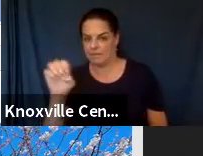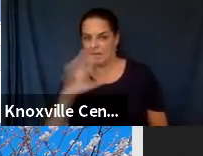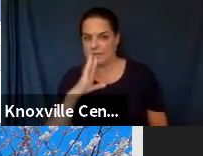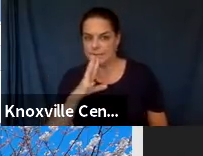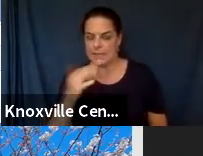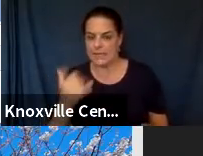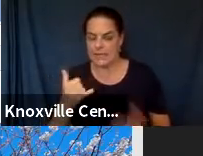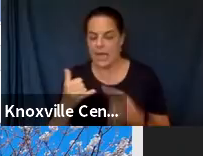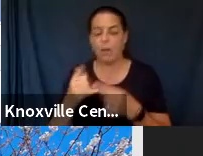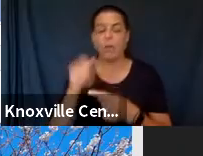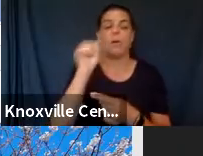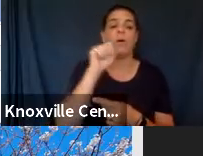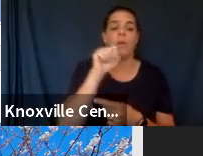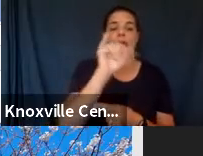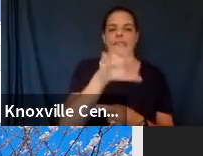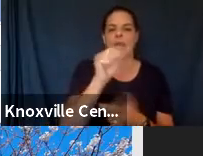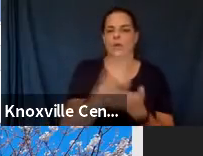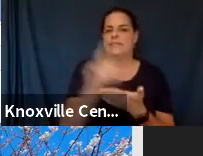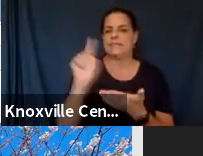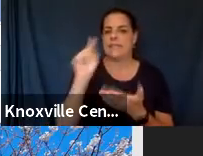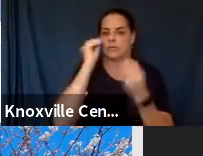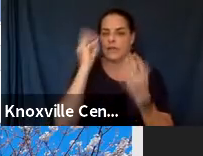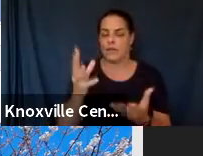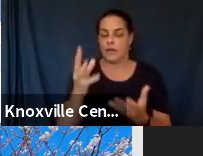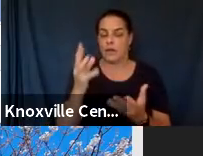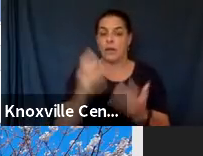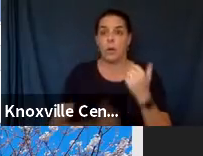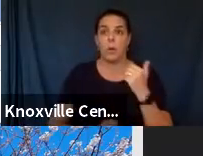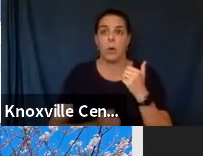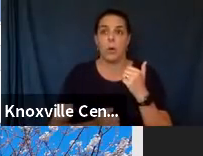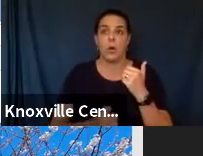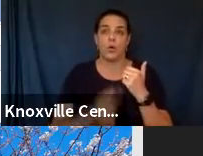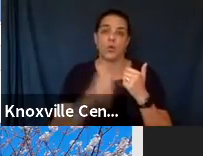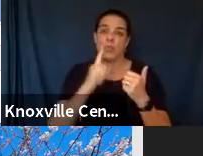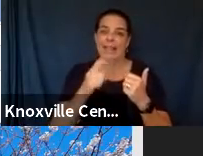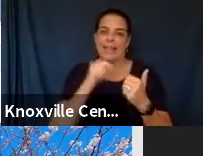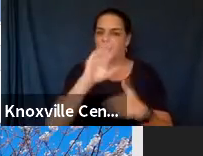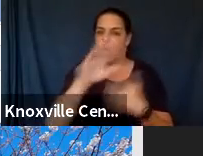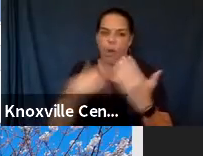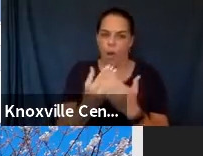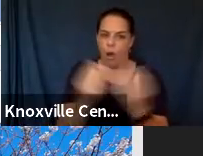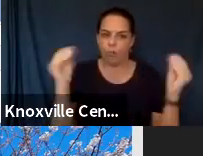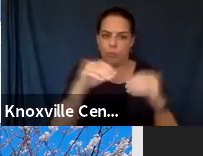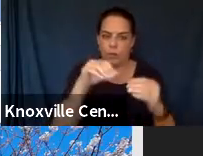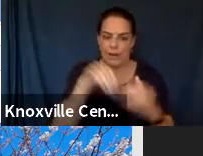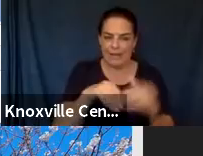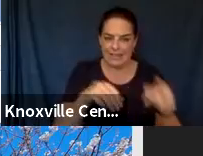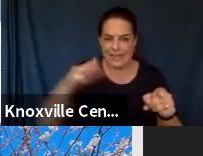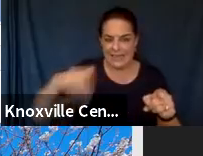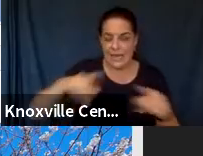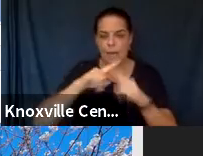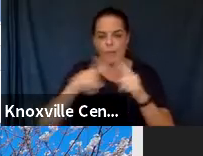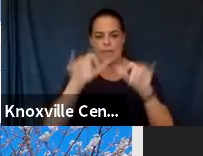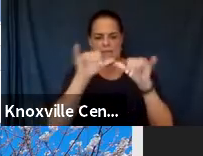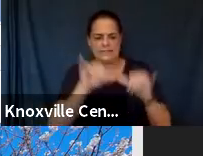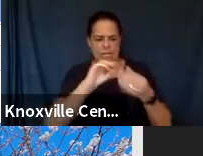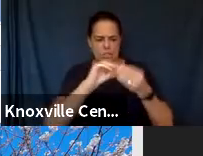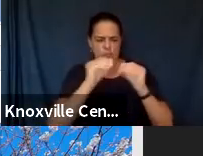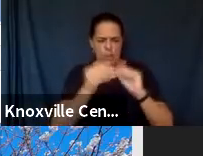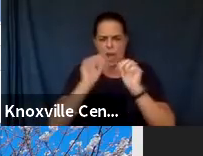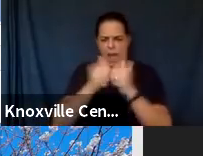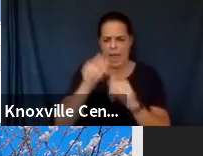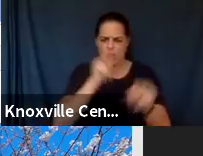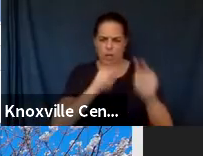that was last week's data for the most part. They aren't all in yet, but given the size of the numbers, the way that they look at